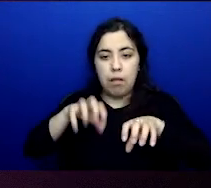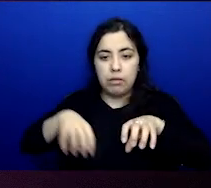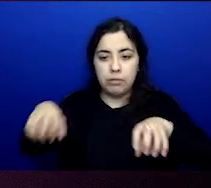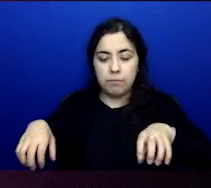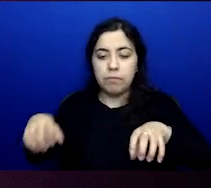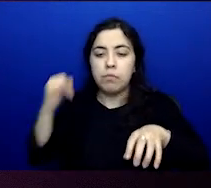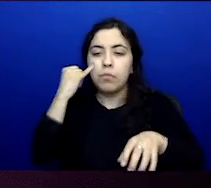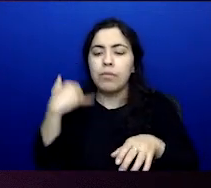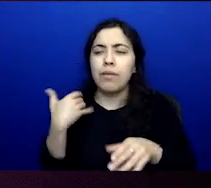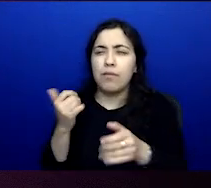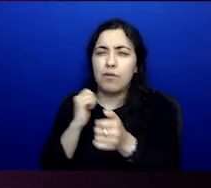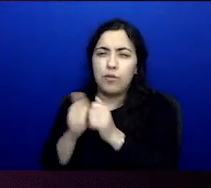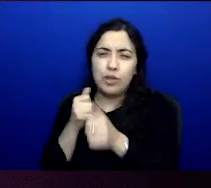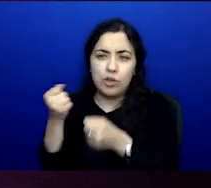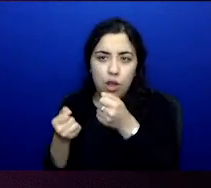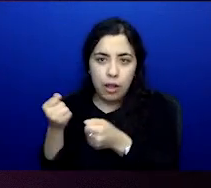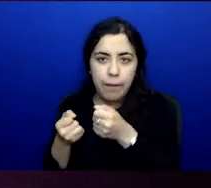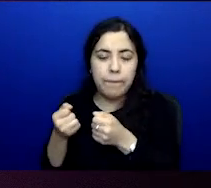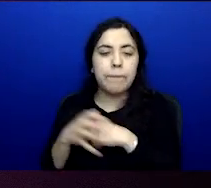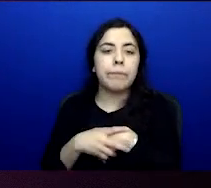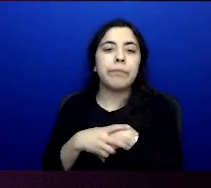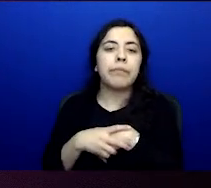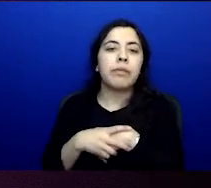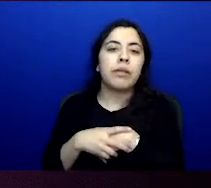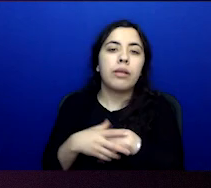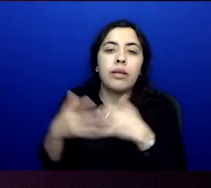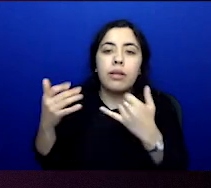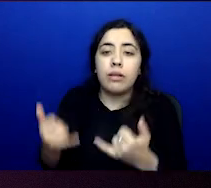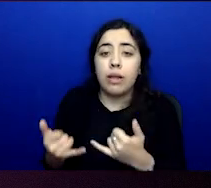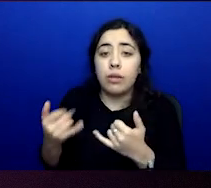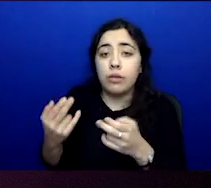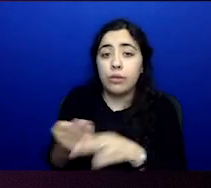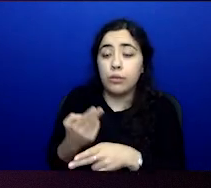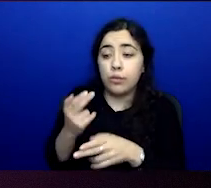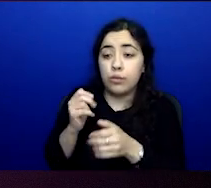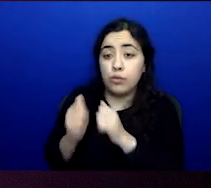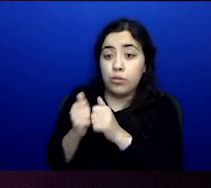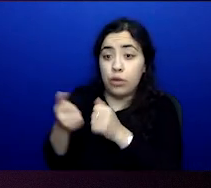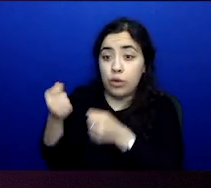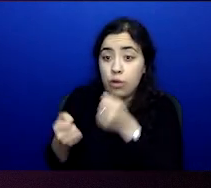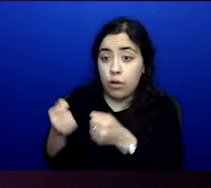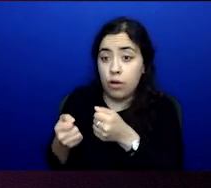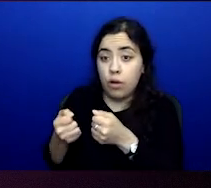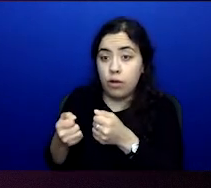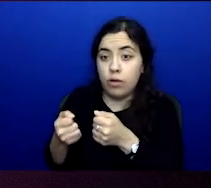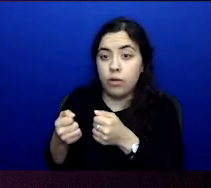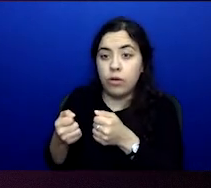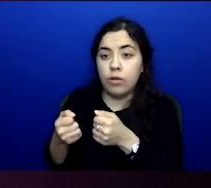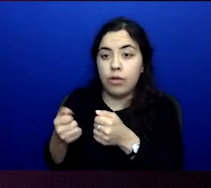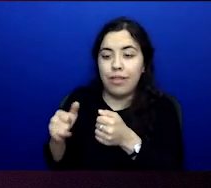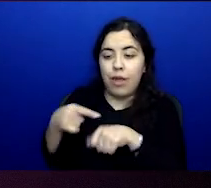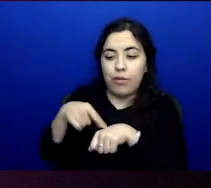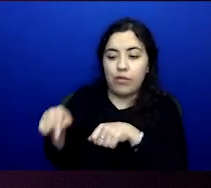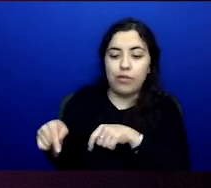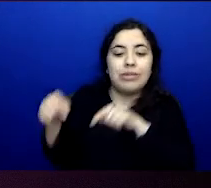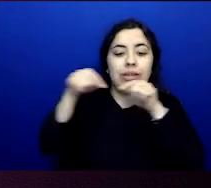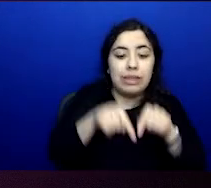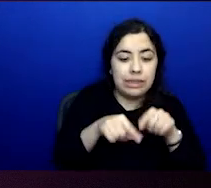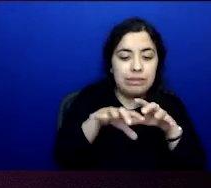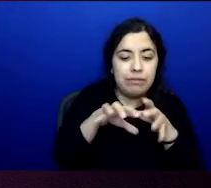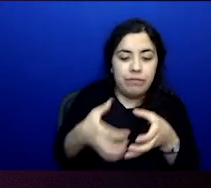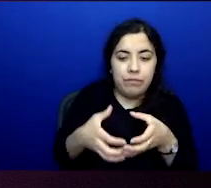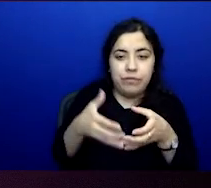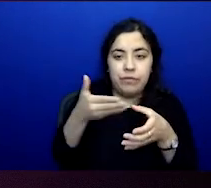race car component. You can now call it a race car and use race car to refer to that configuration required